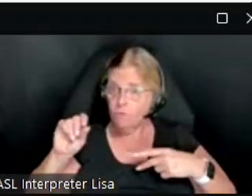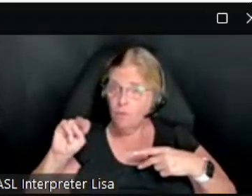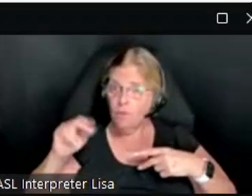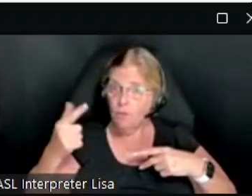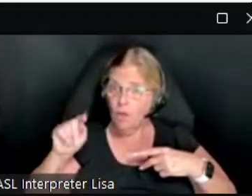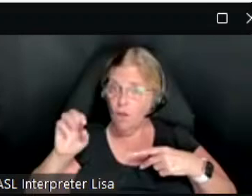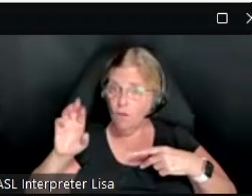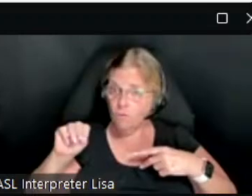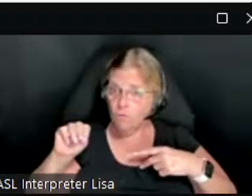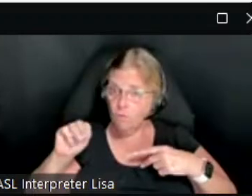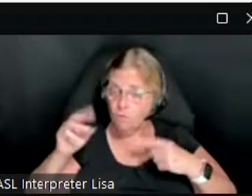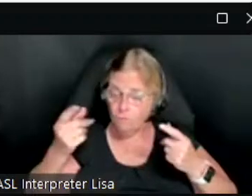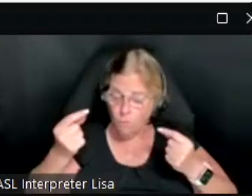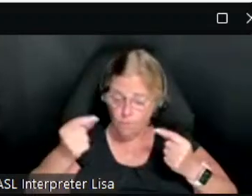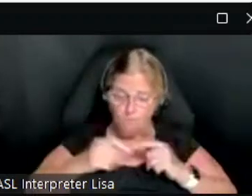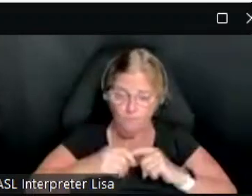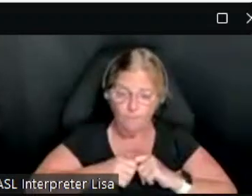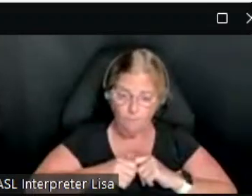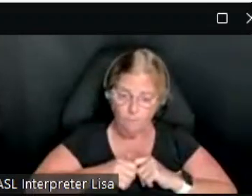like